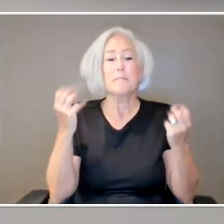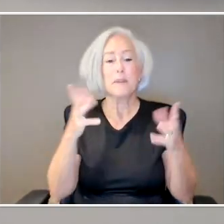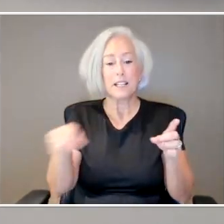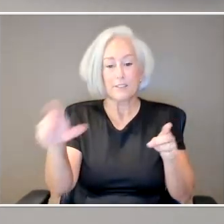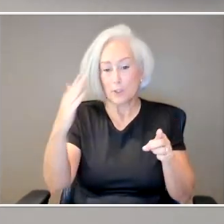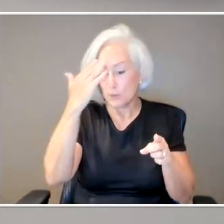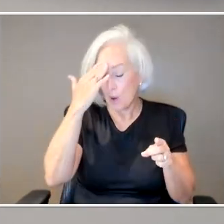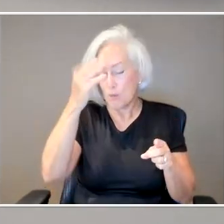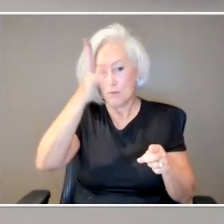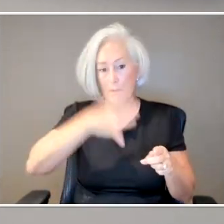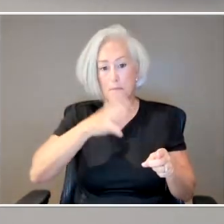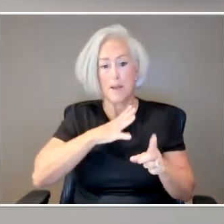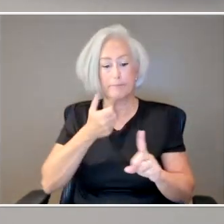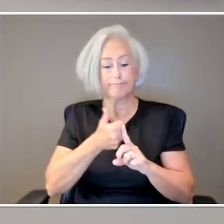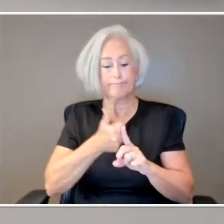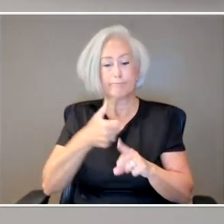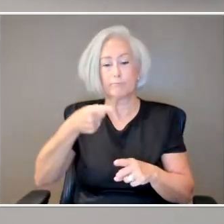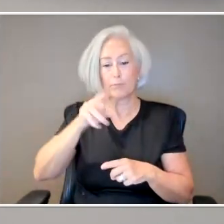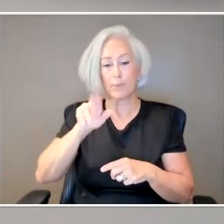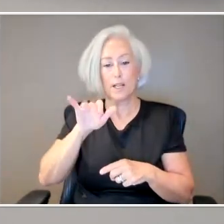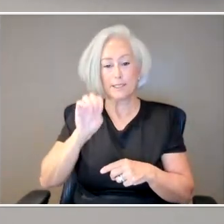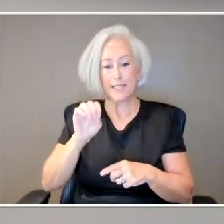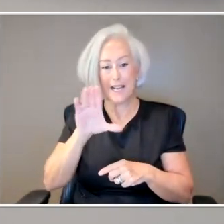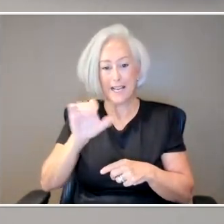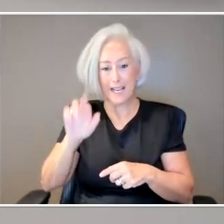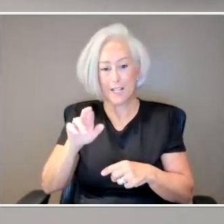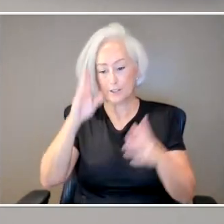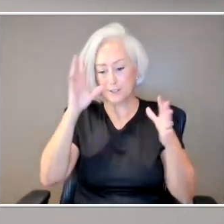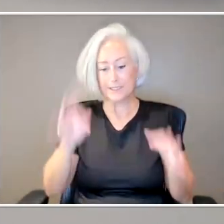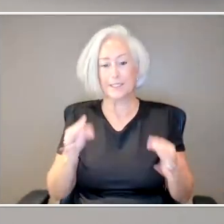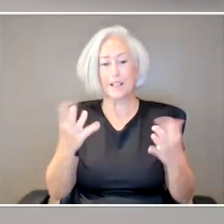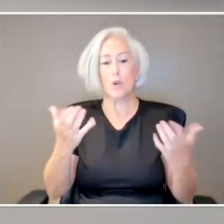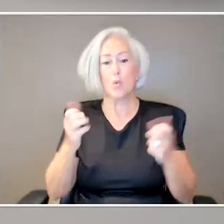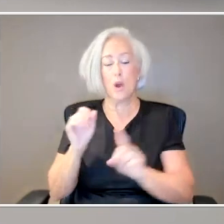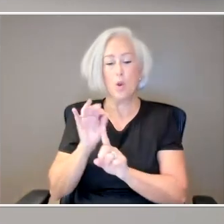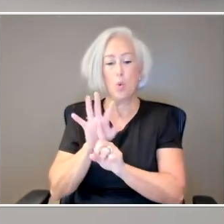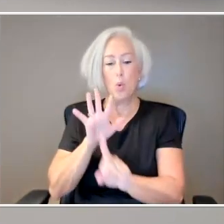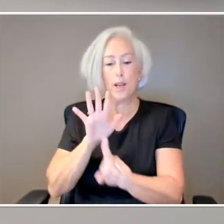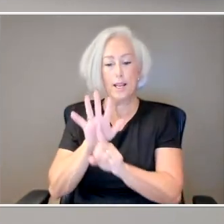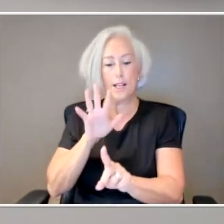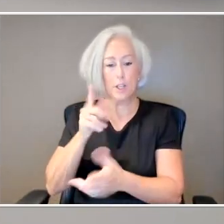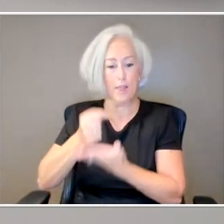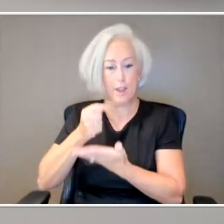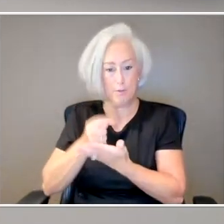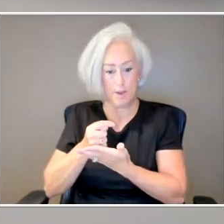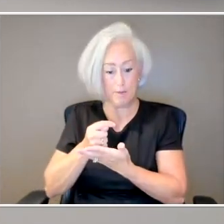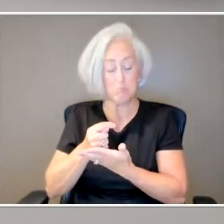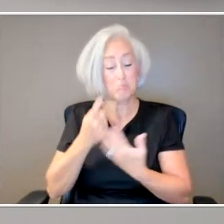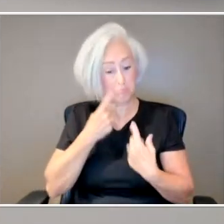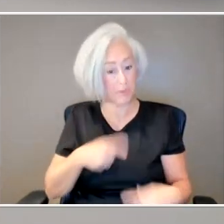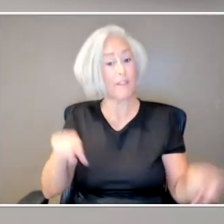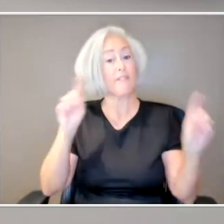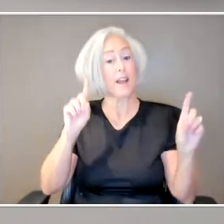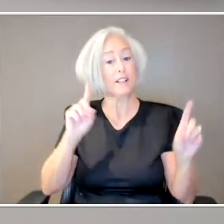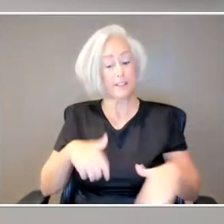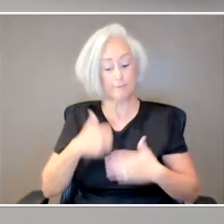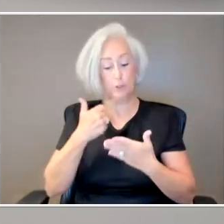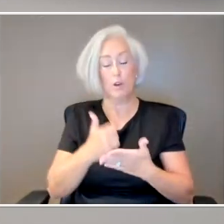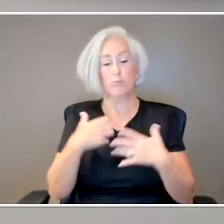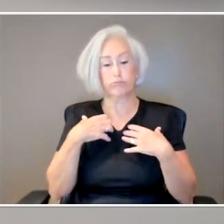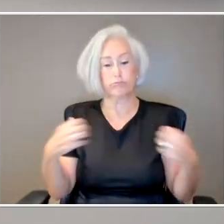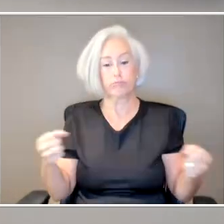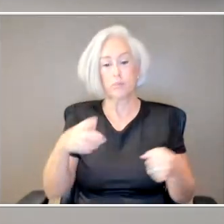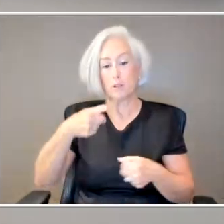who have prostate cancer choose radiation therapy for their treatment, and radiation is very effective at curing prostate cancer. But one of